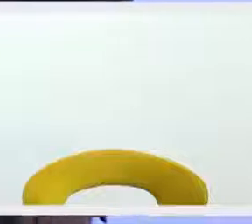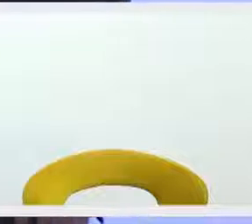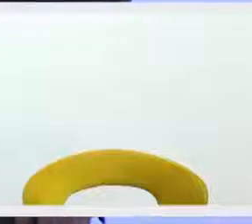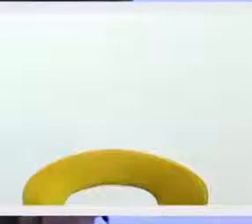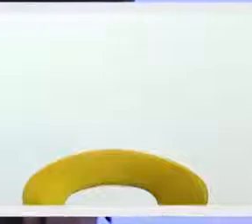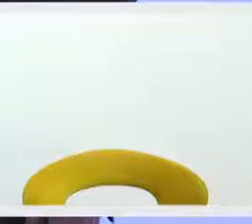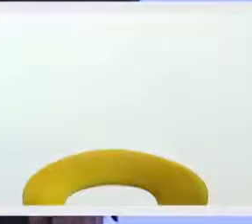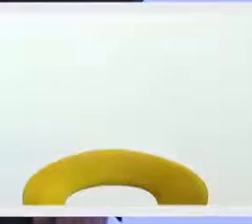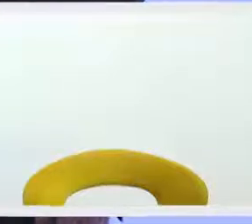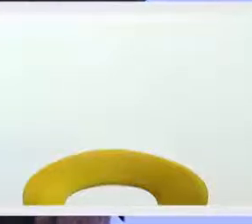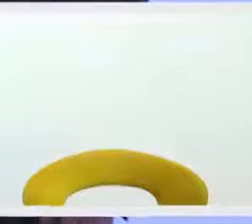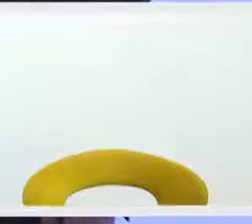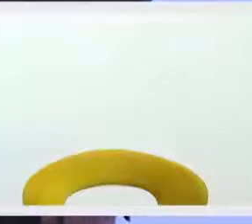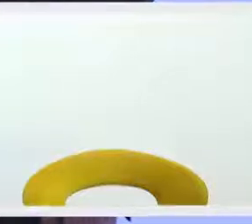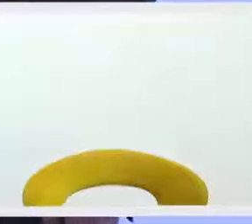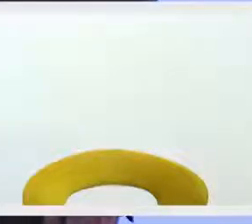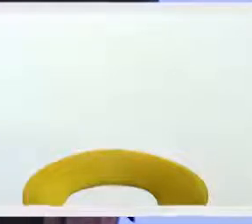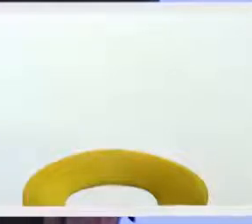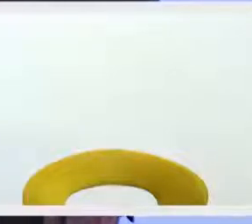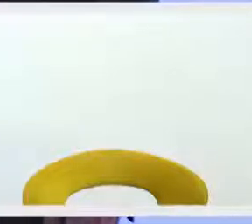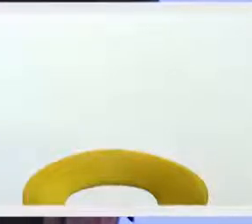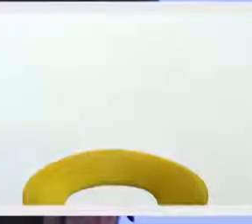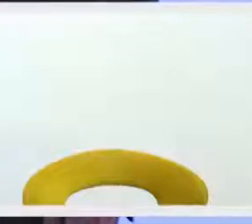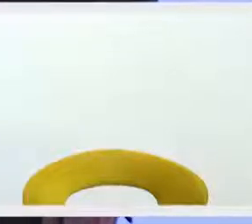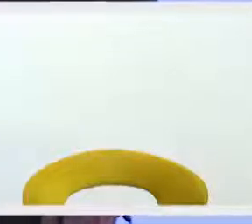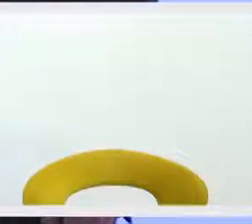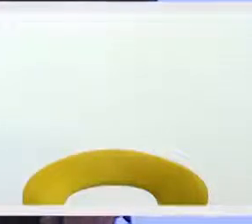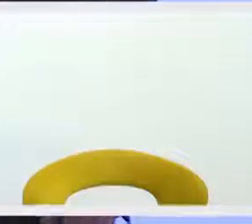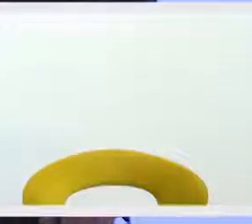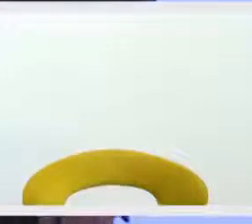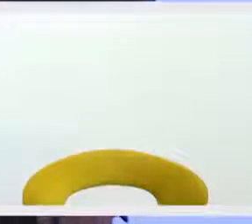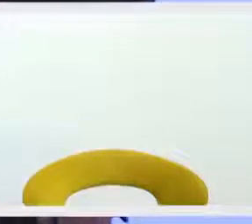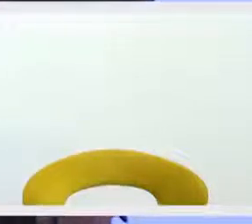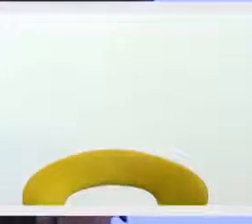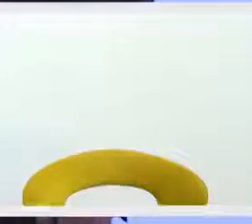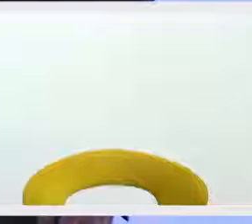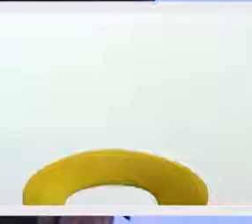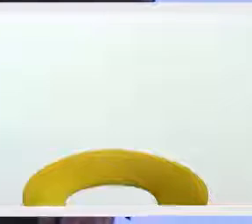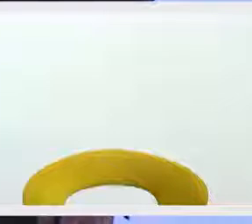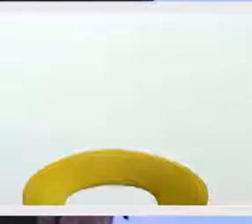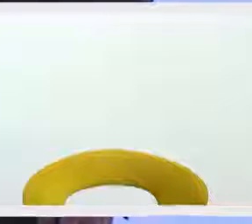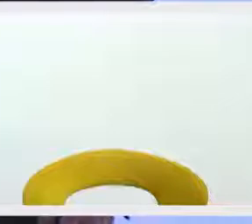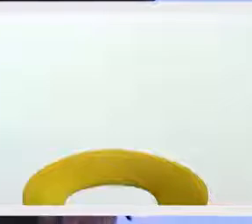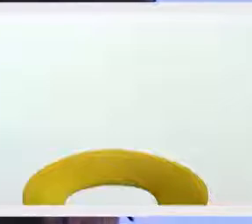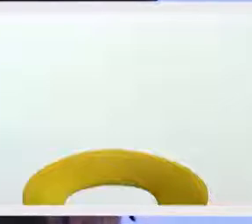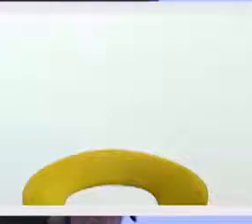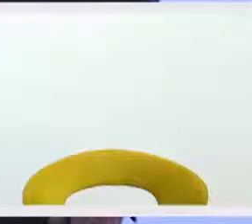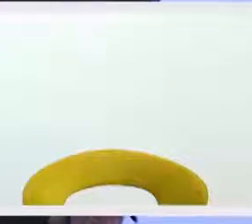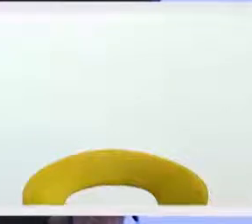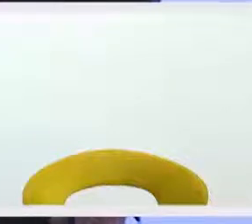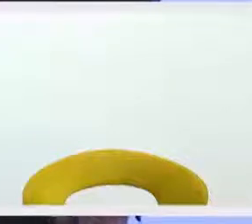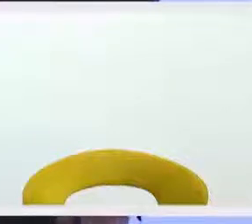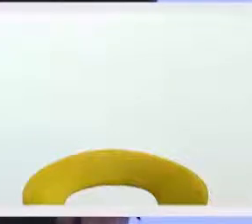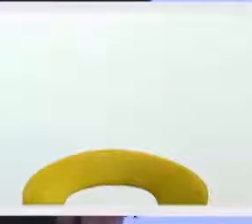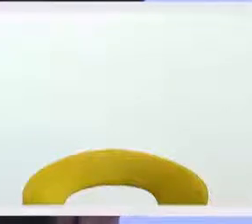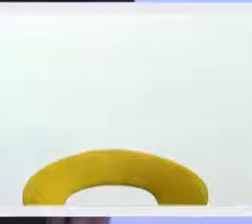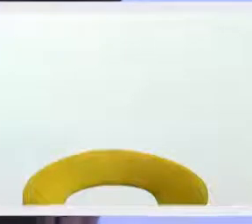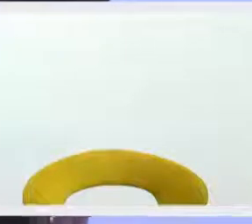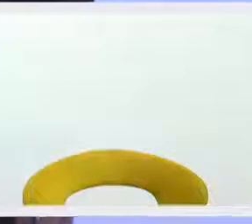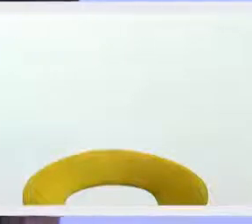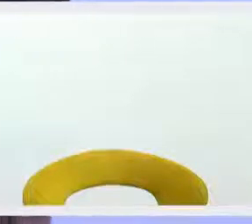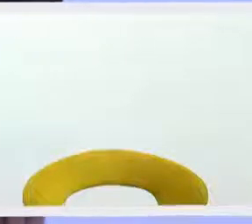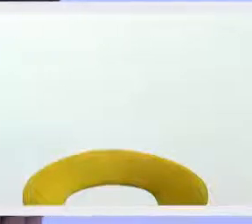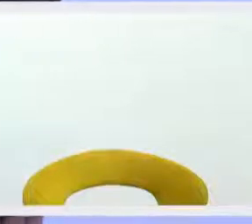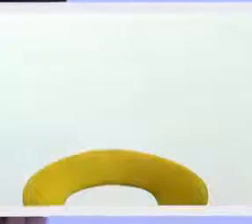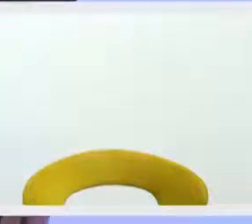And one day, we just kind of turned to each other and we said, hang on, we have this speech technology that we use in Google